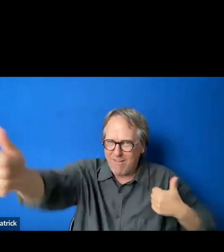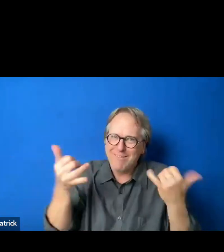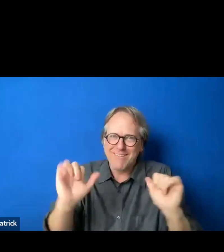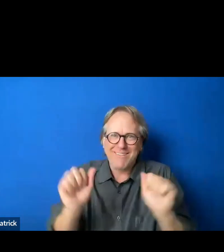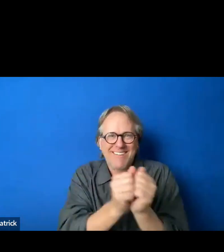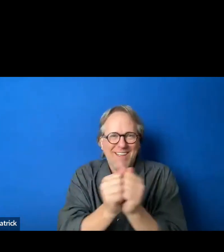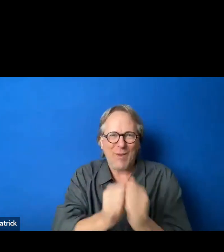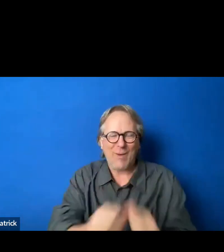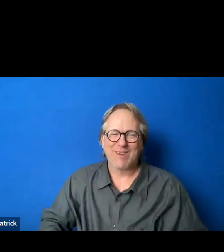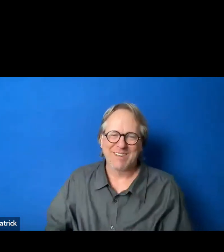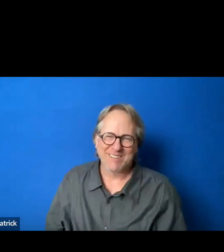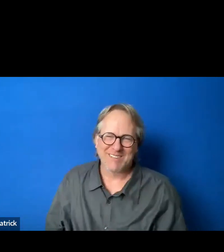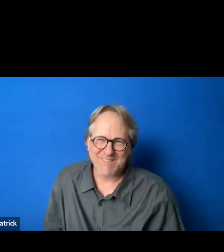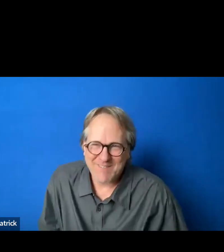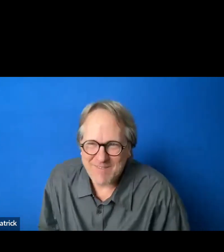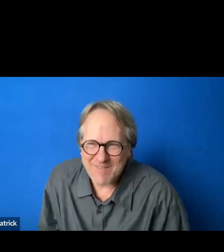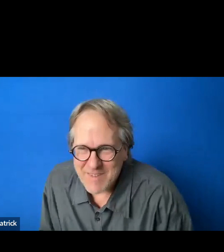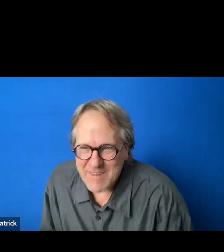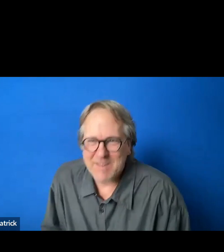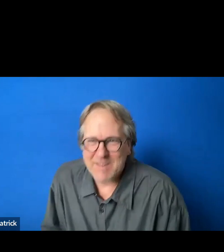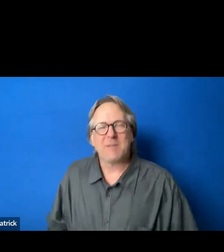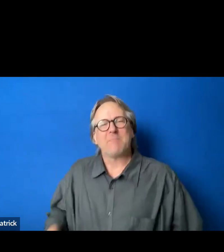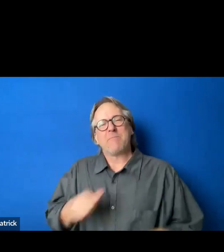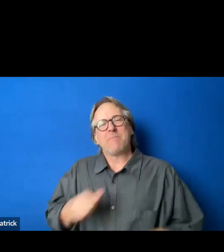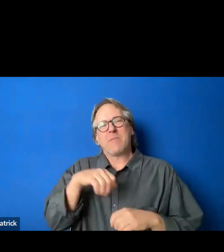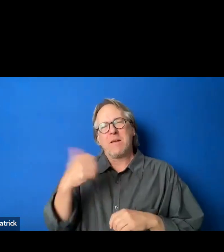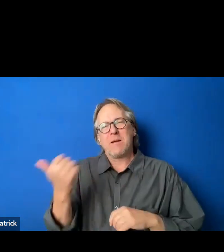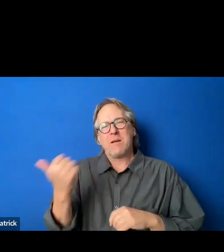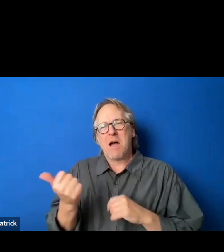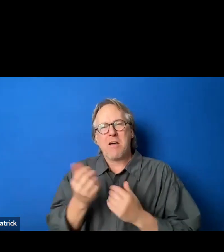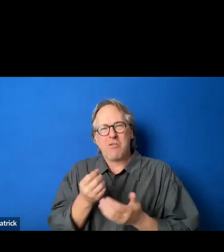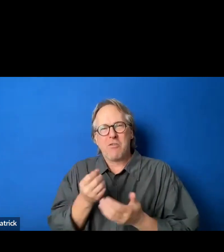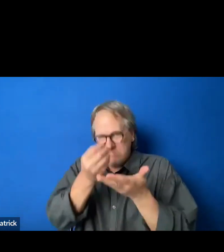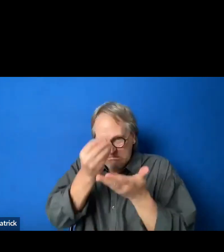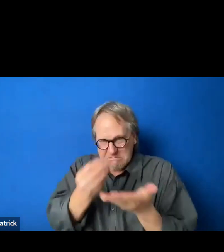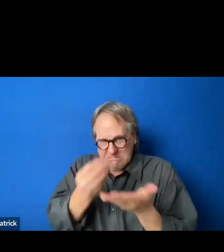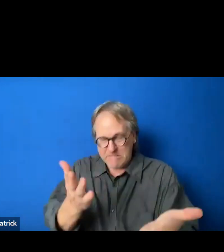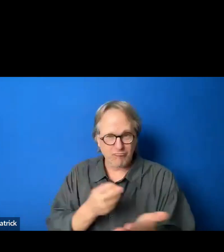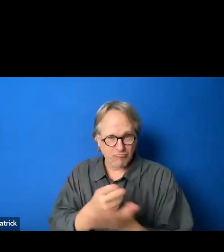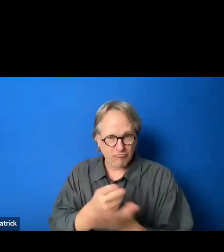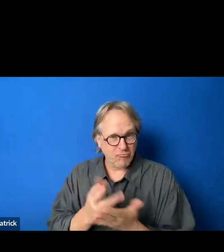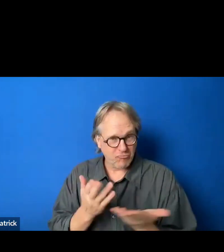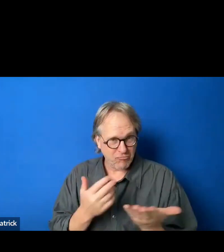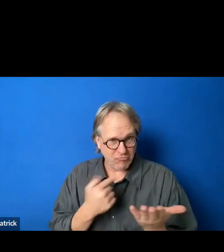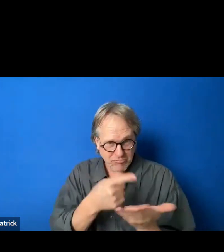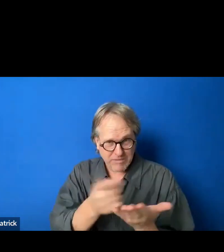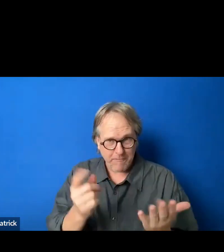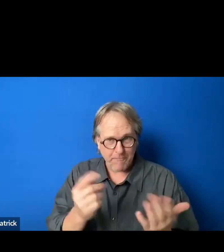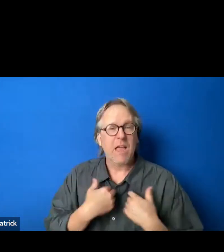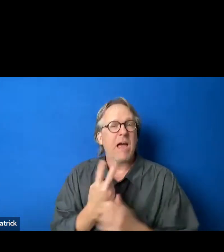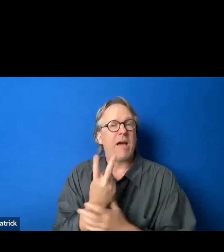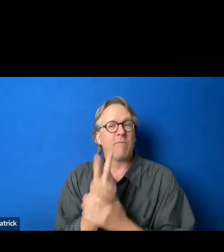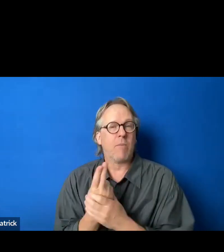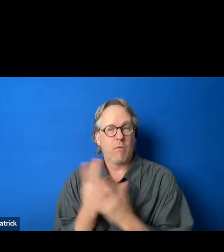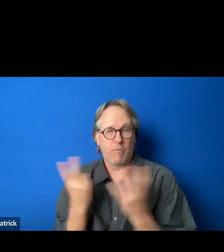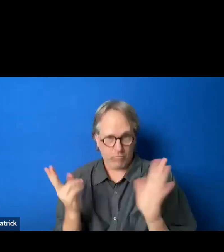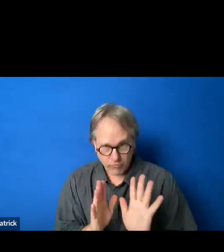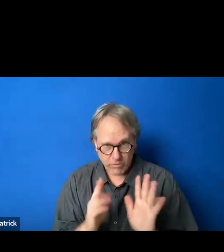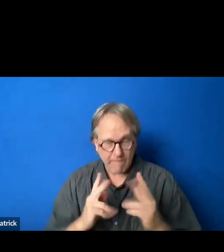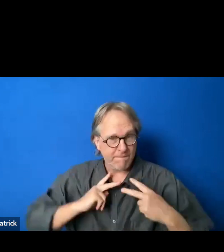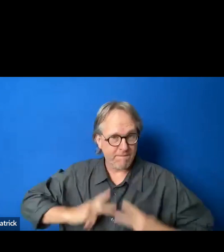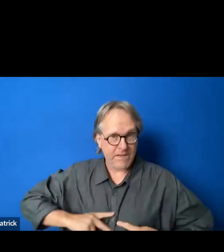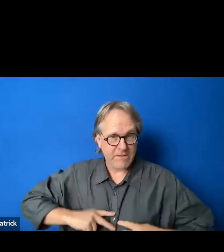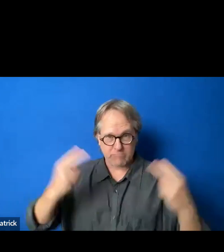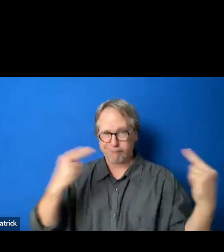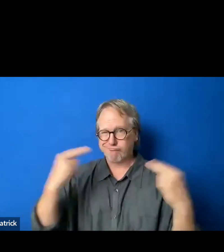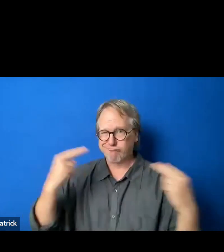And just to put my other bona fides right on the table, I do have both physical,